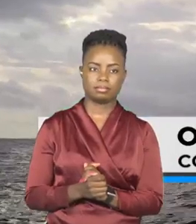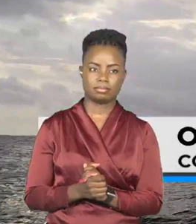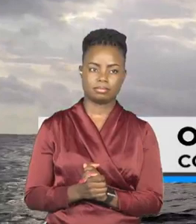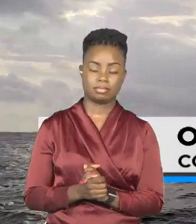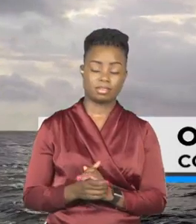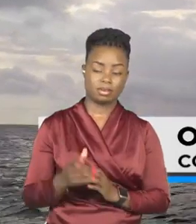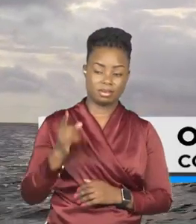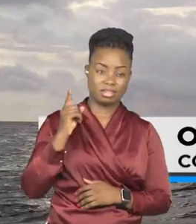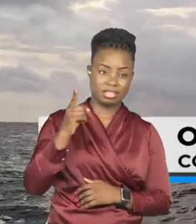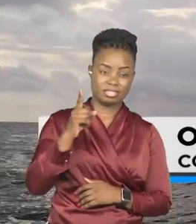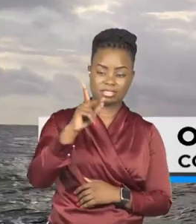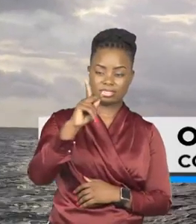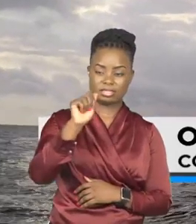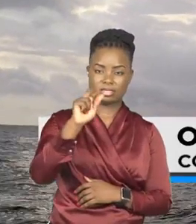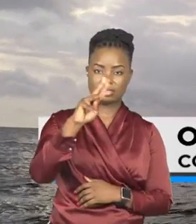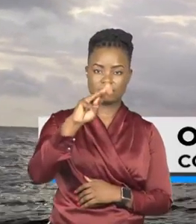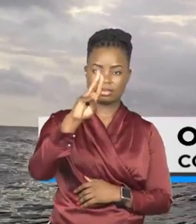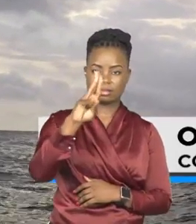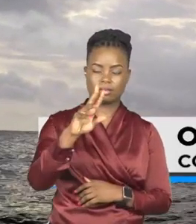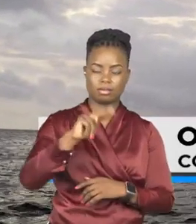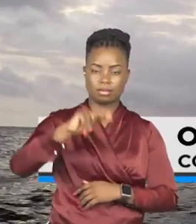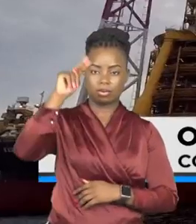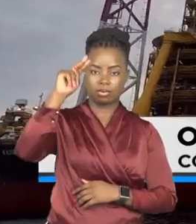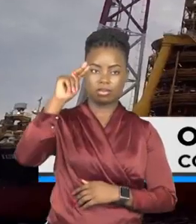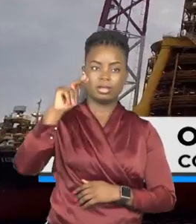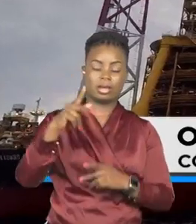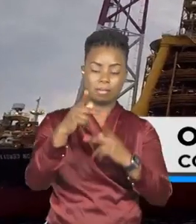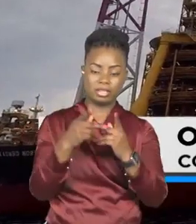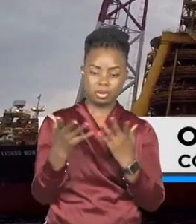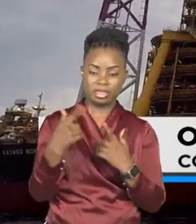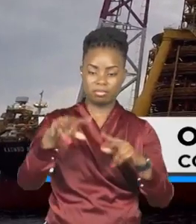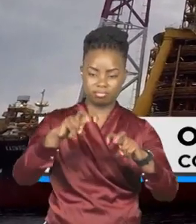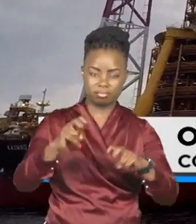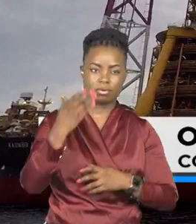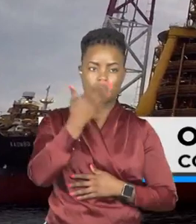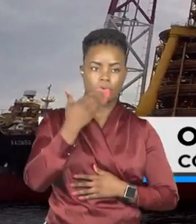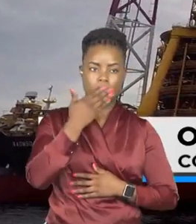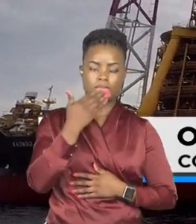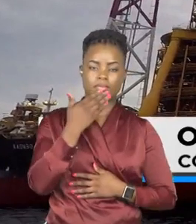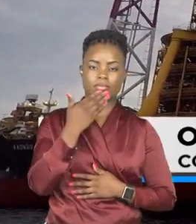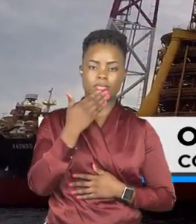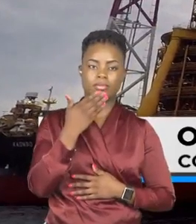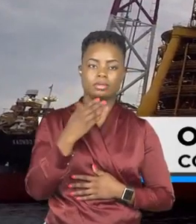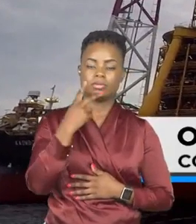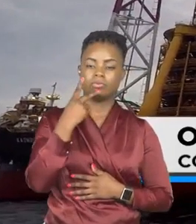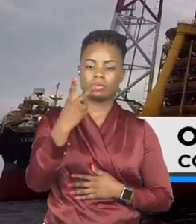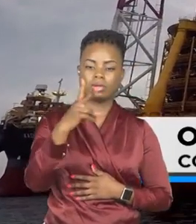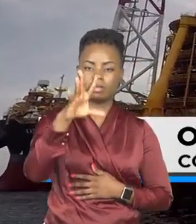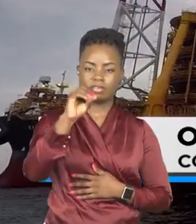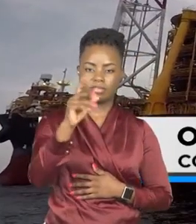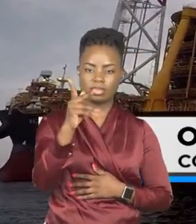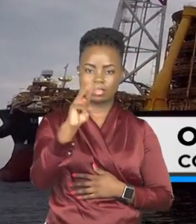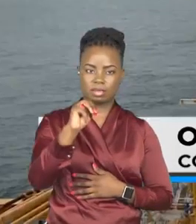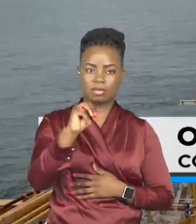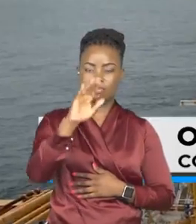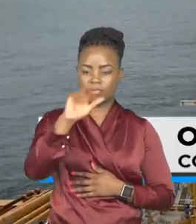This is Kaombo North, a state-of-the-art oil extraction vessel anchored in the South Atlantic Ocean, 250 kilometers